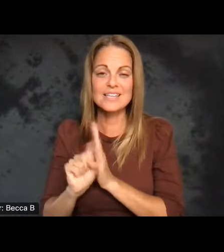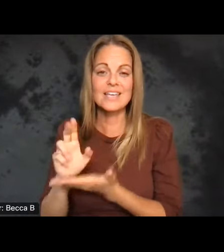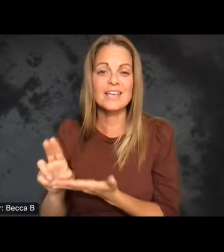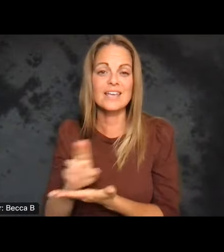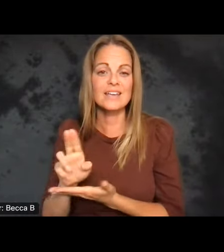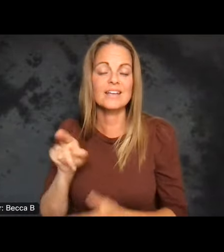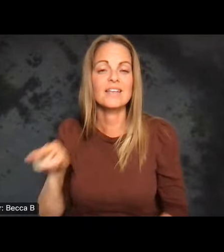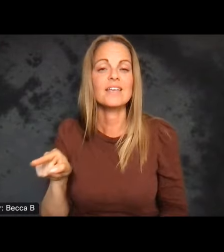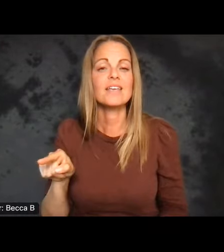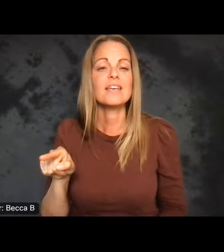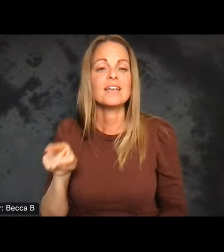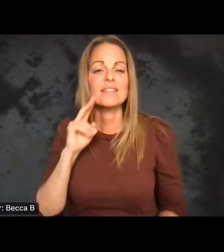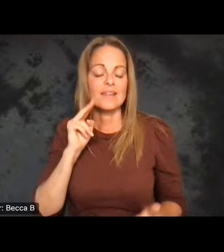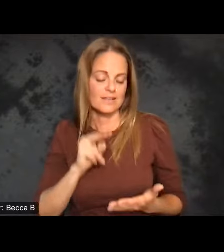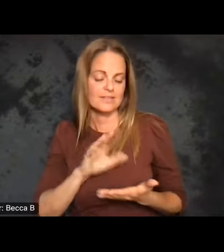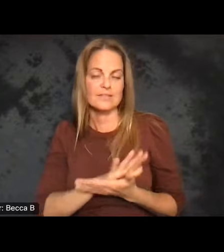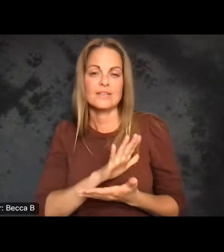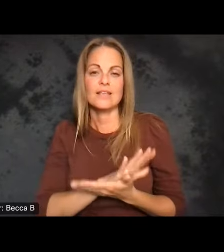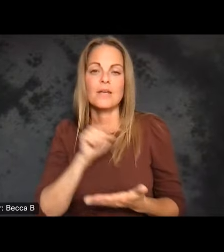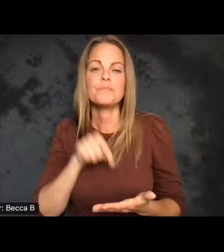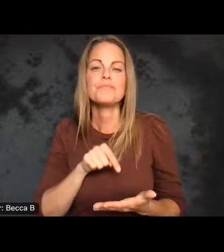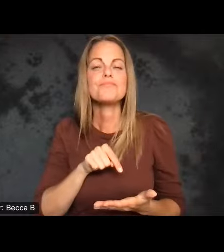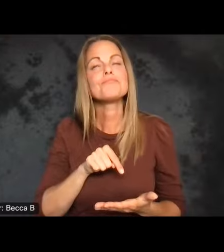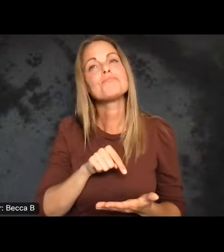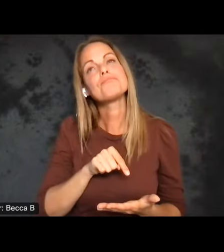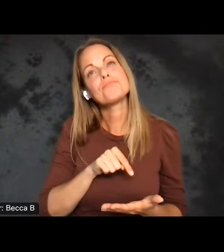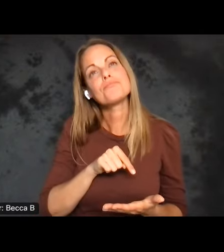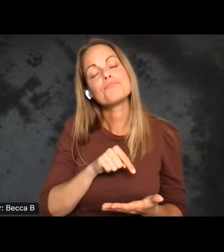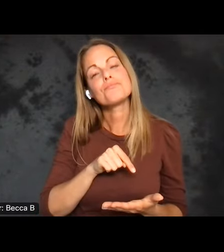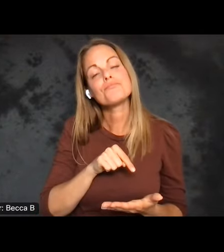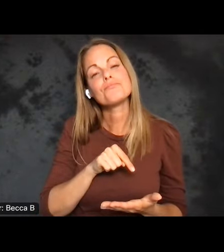handout. It seems like